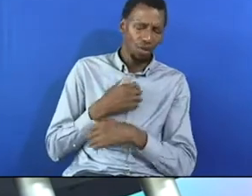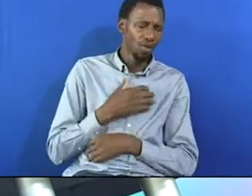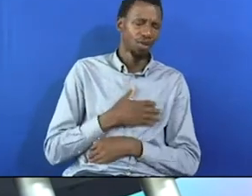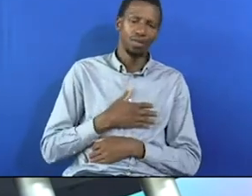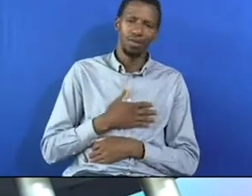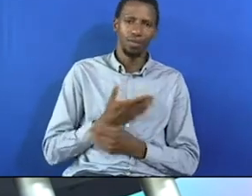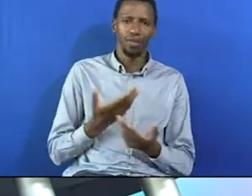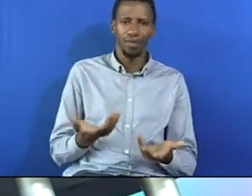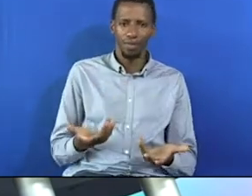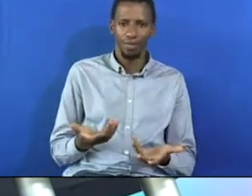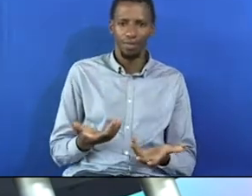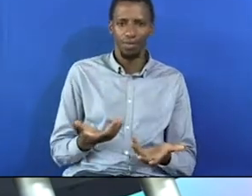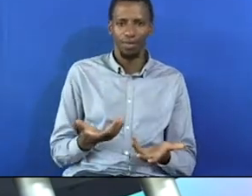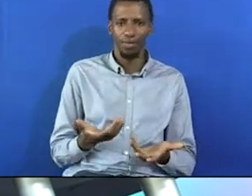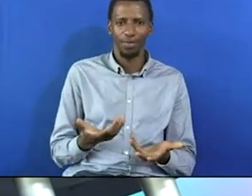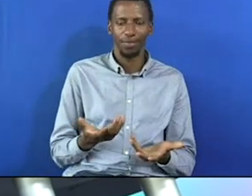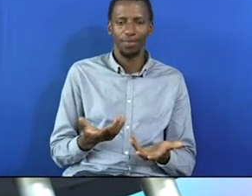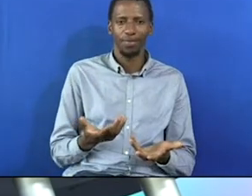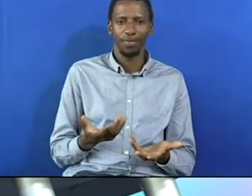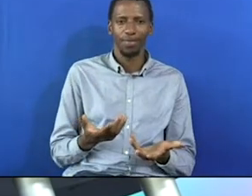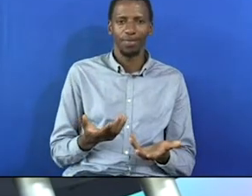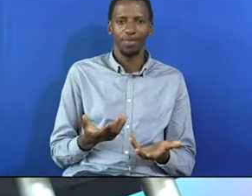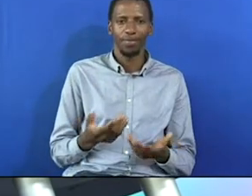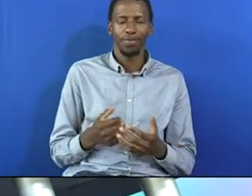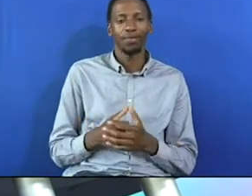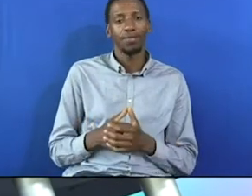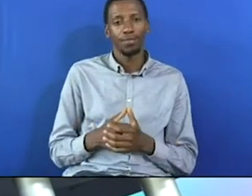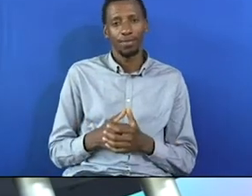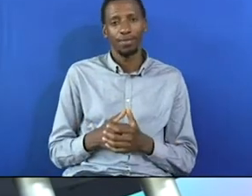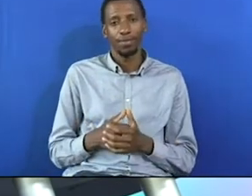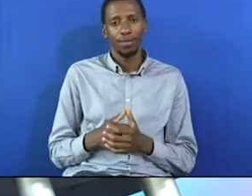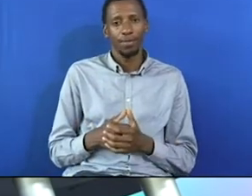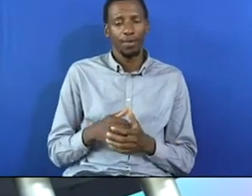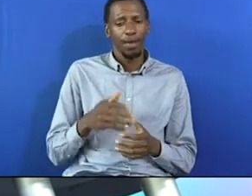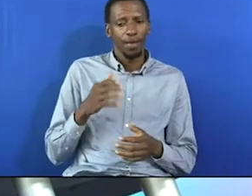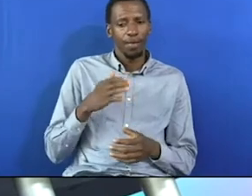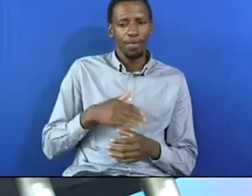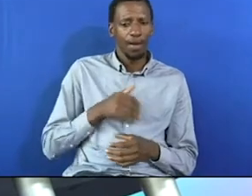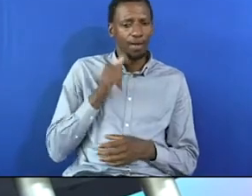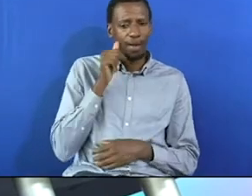sake. A good spouse comes from God. Is my